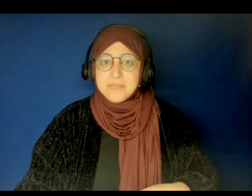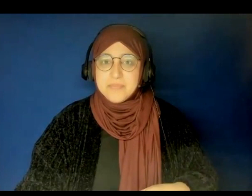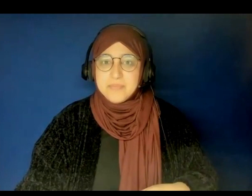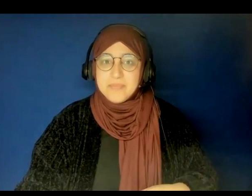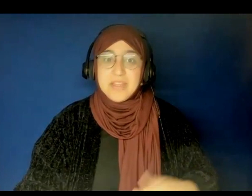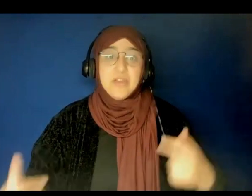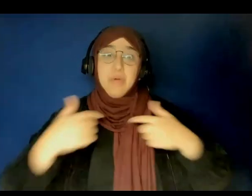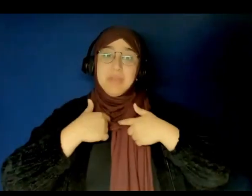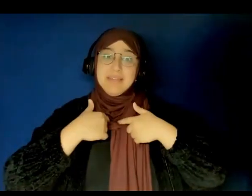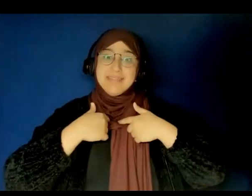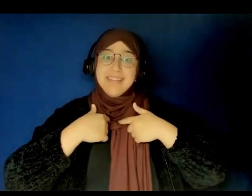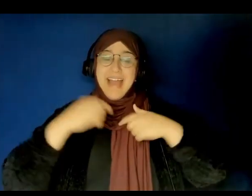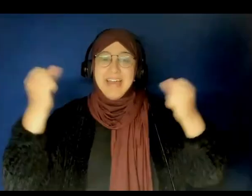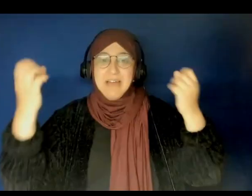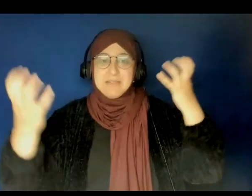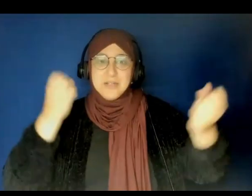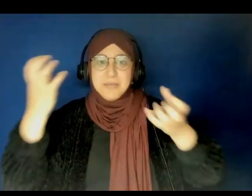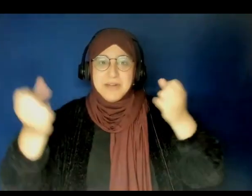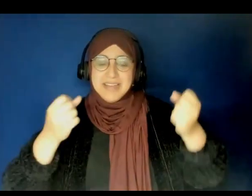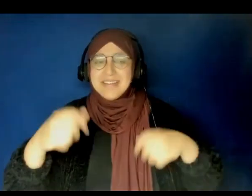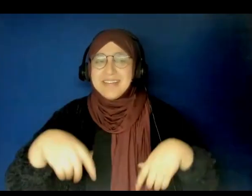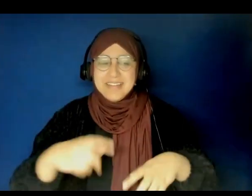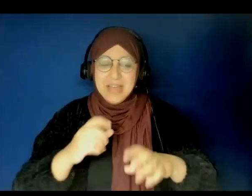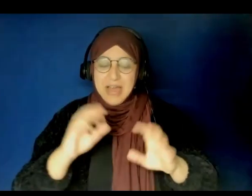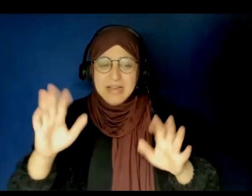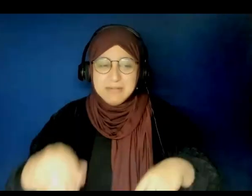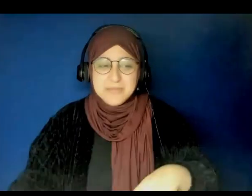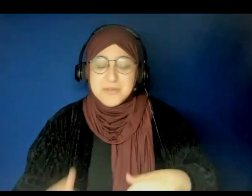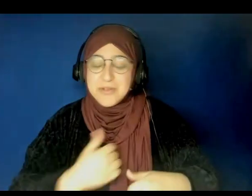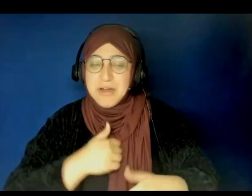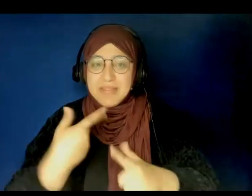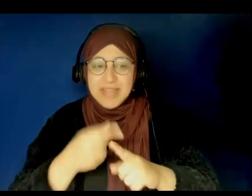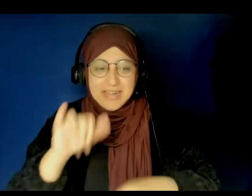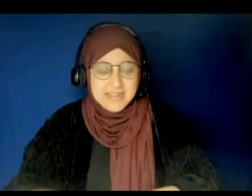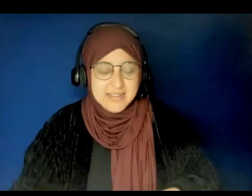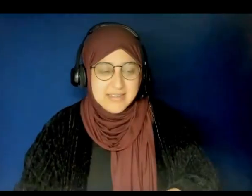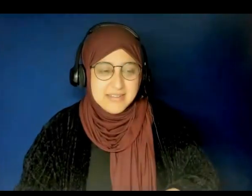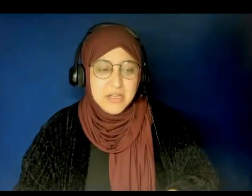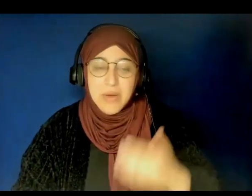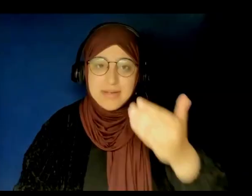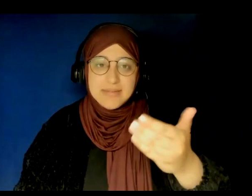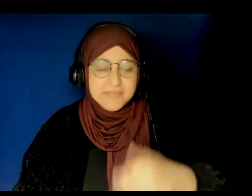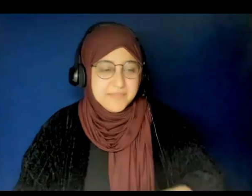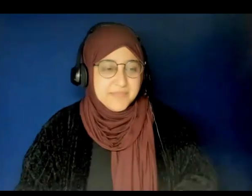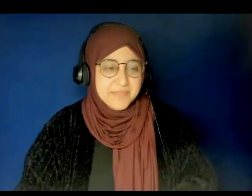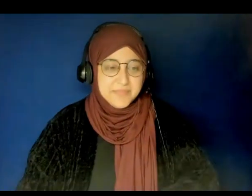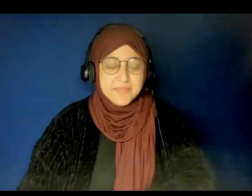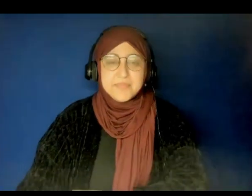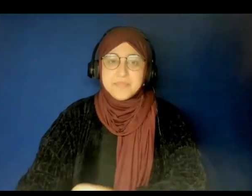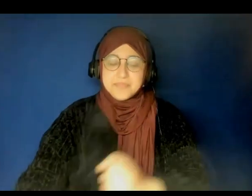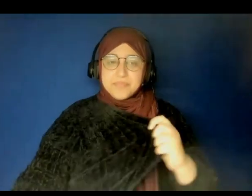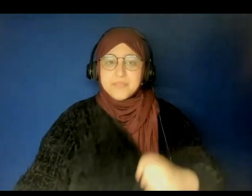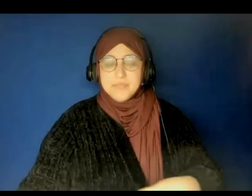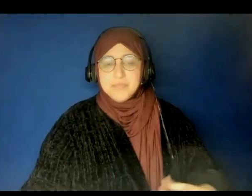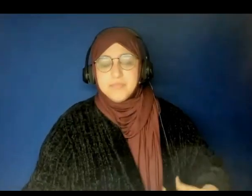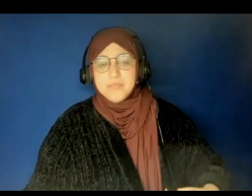black background? No, me. I was interpreting. So sorry about Gotcha. that. Go Okay, not a ahead. problem. Not a